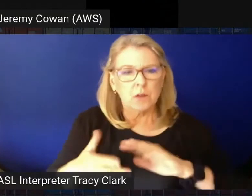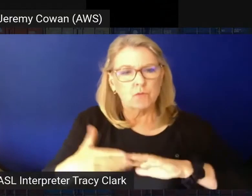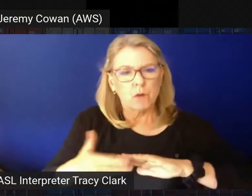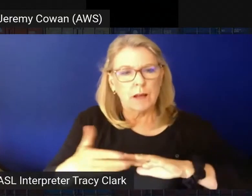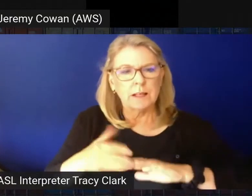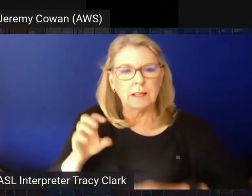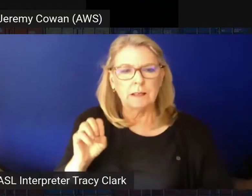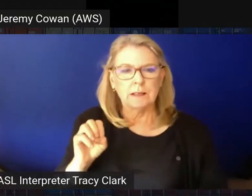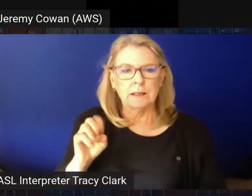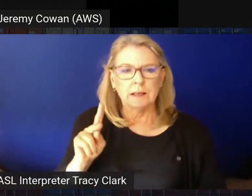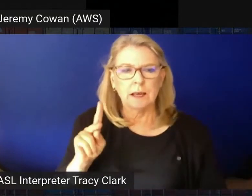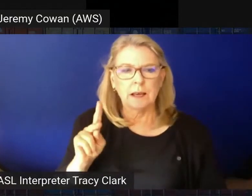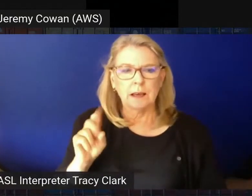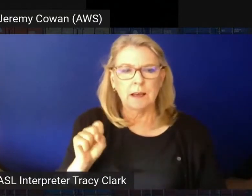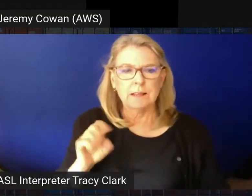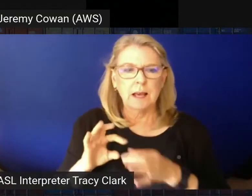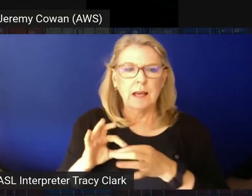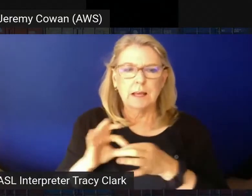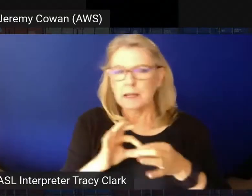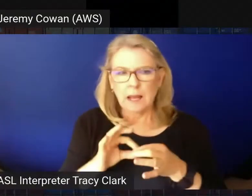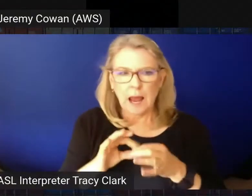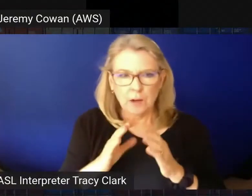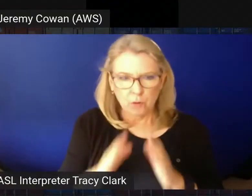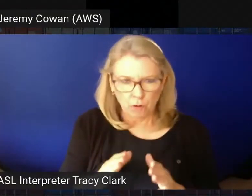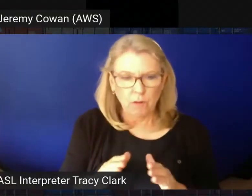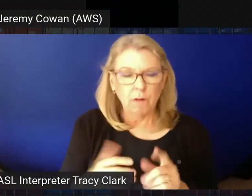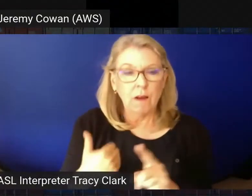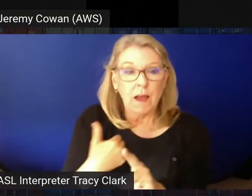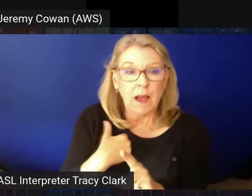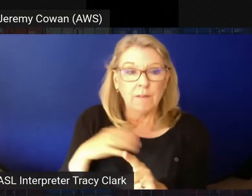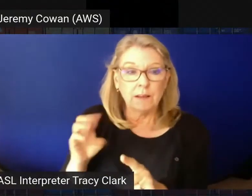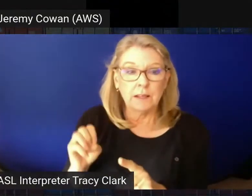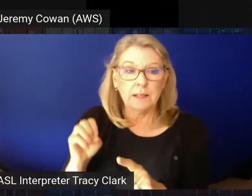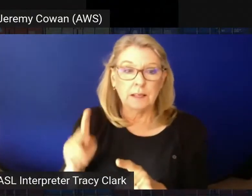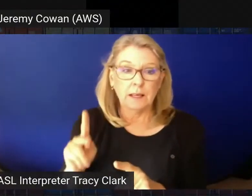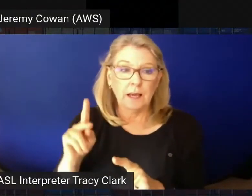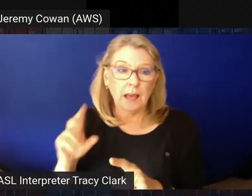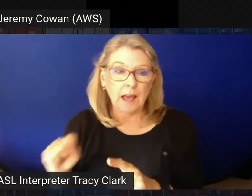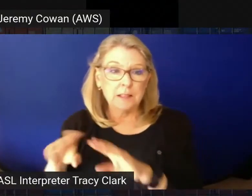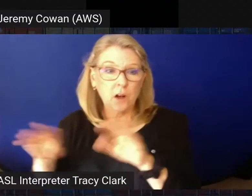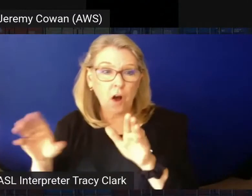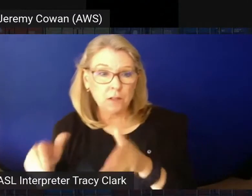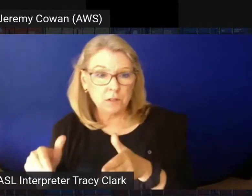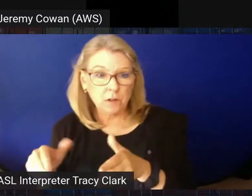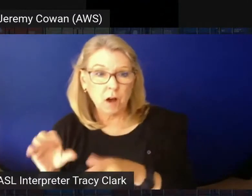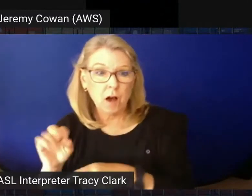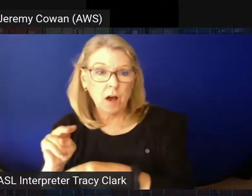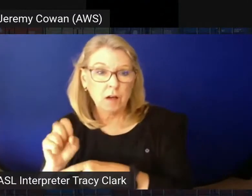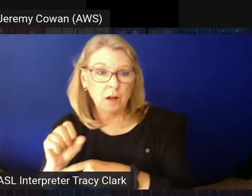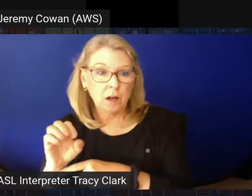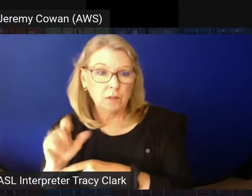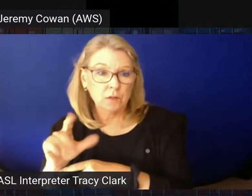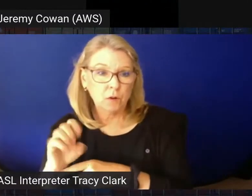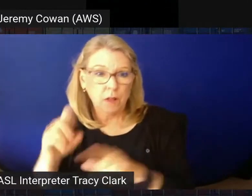Connector and have in the EKS console visualization of the resources in that cluster. And you